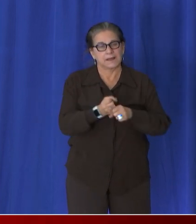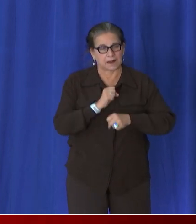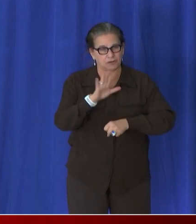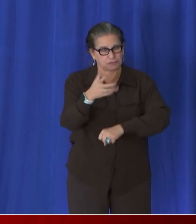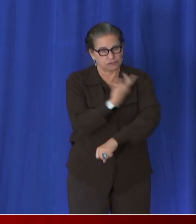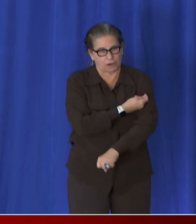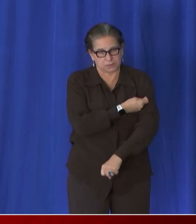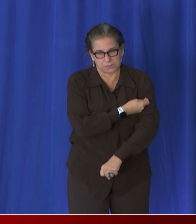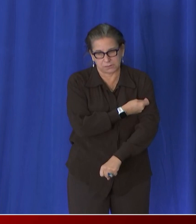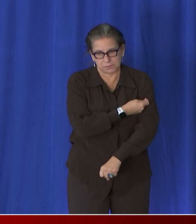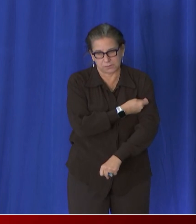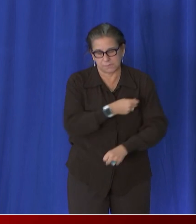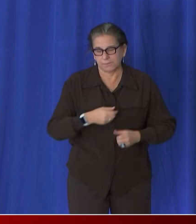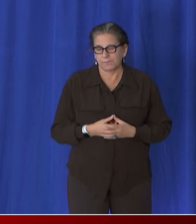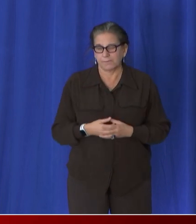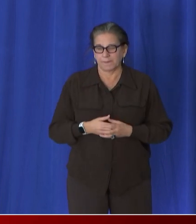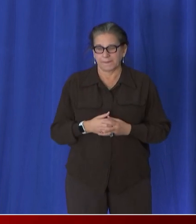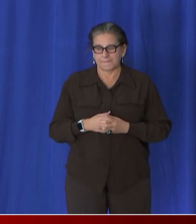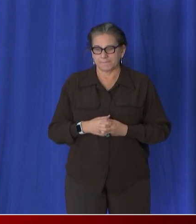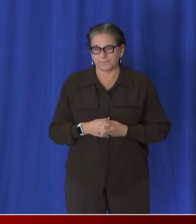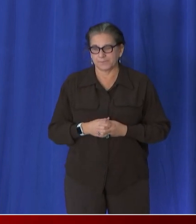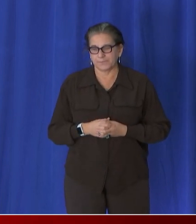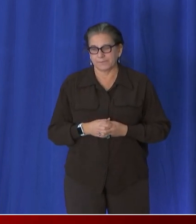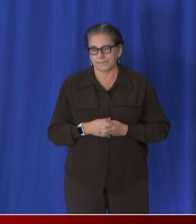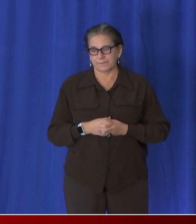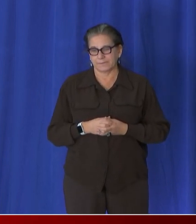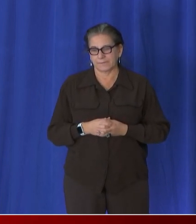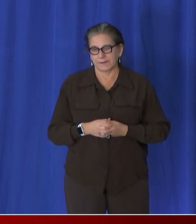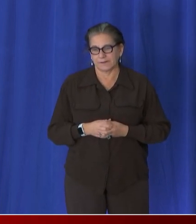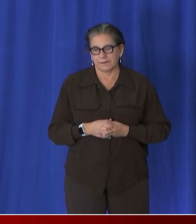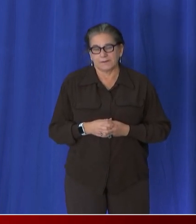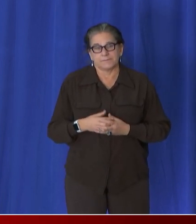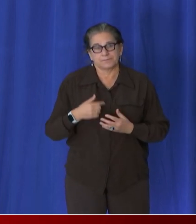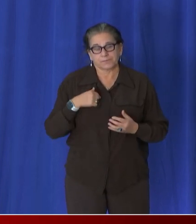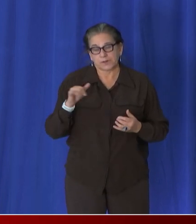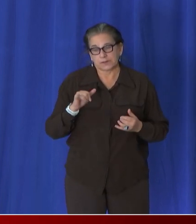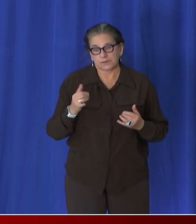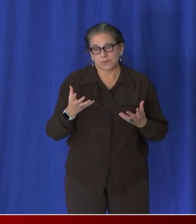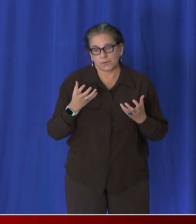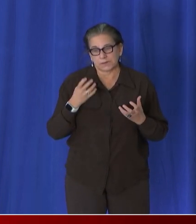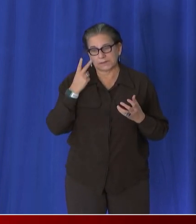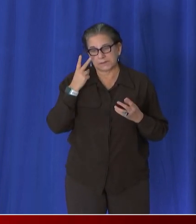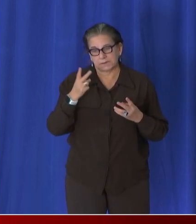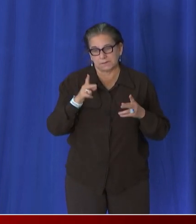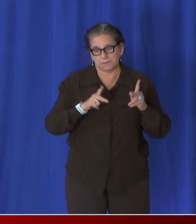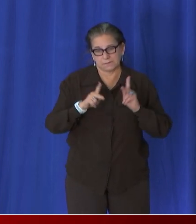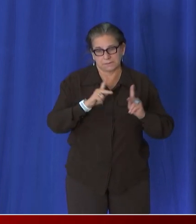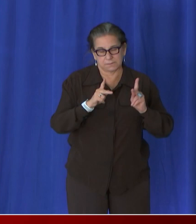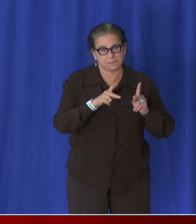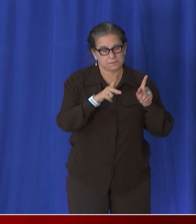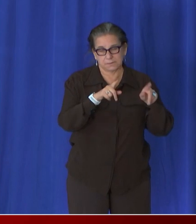we also want individuals to get boosted. And as we look at the data of boosters,